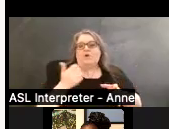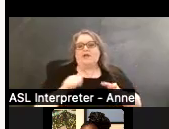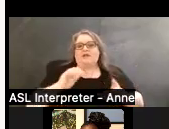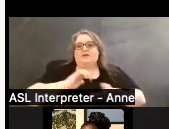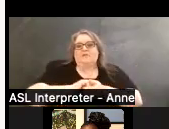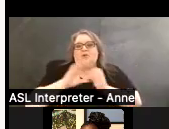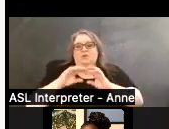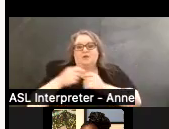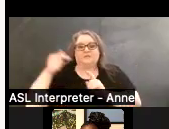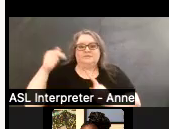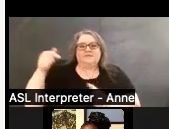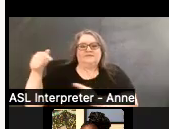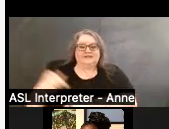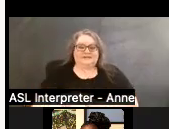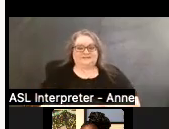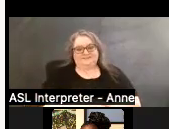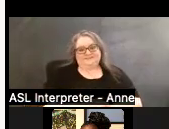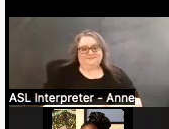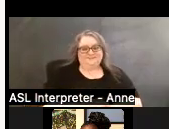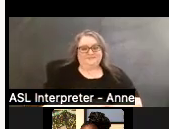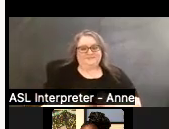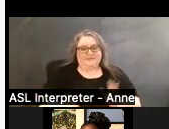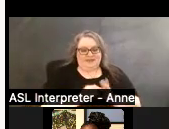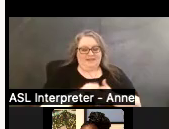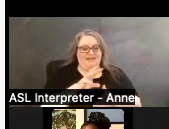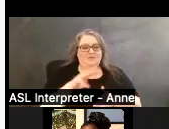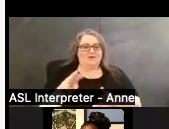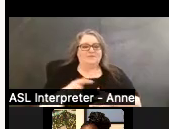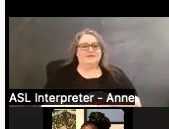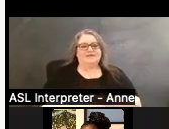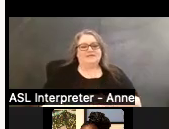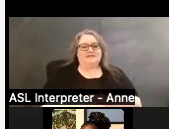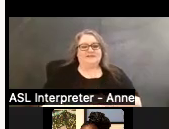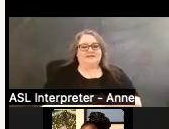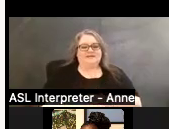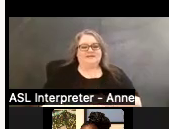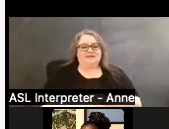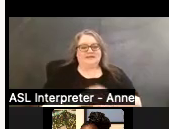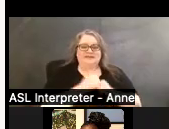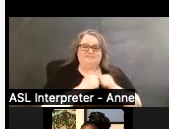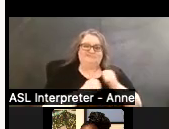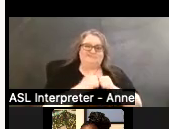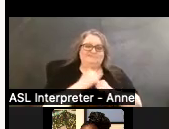organizations specifically. Again, that website is in construction right